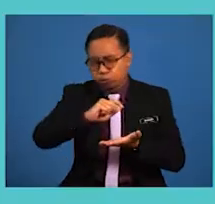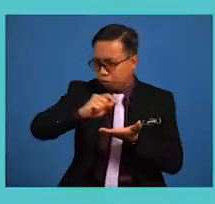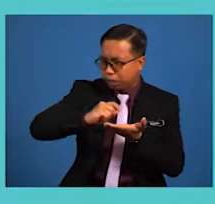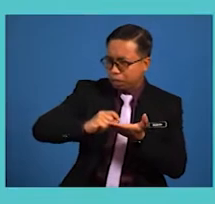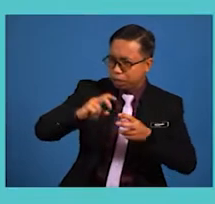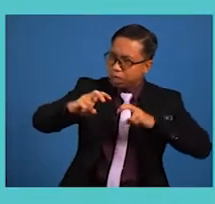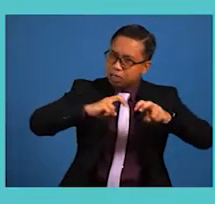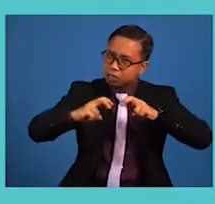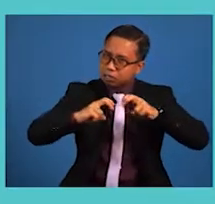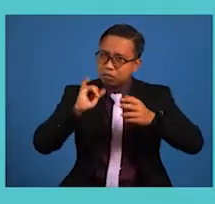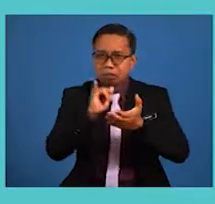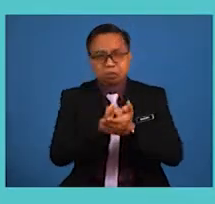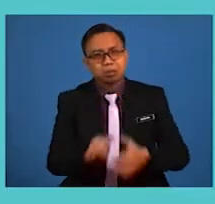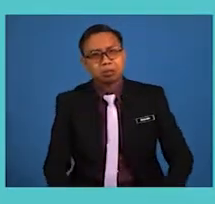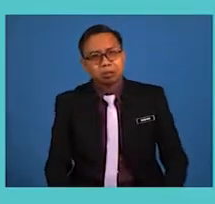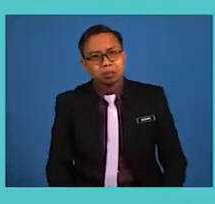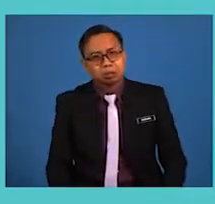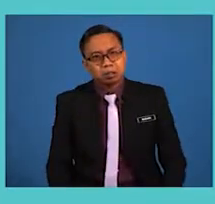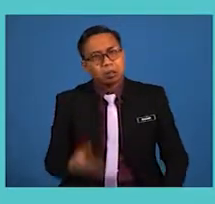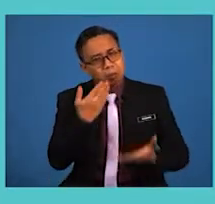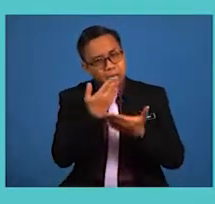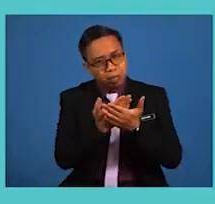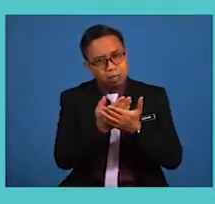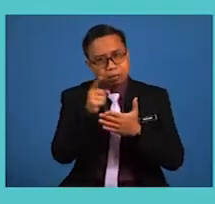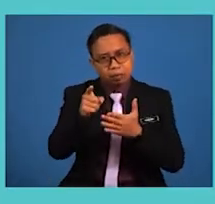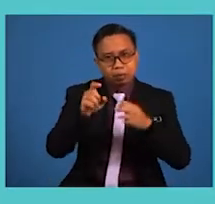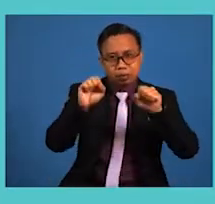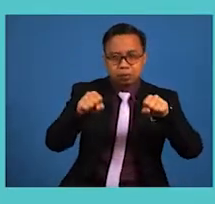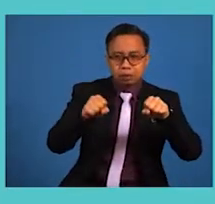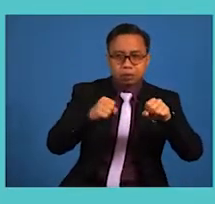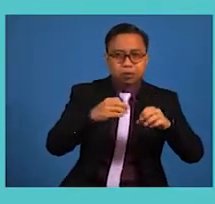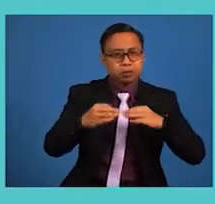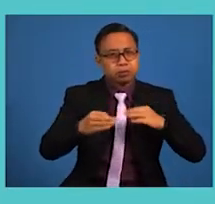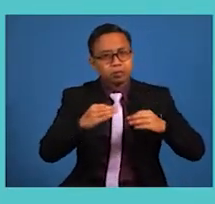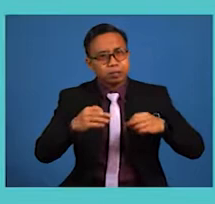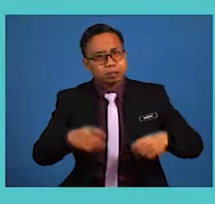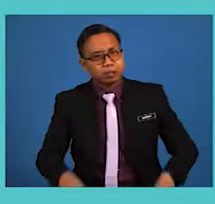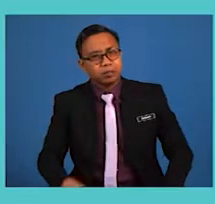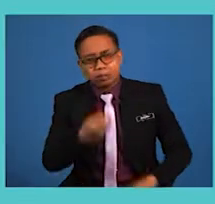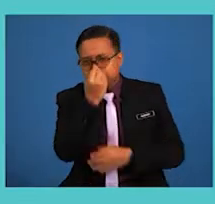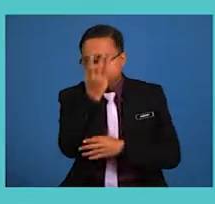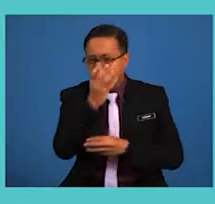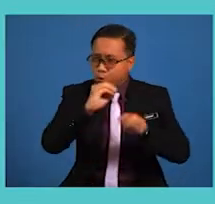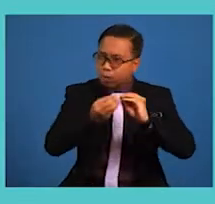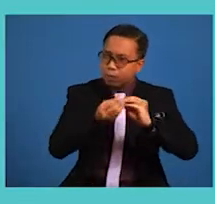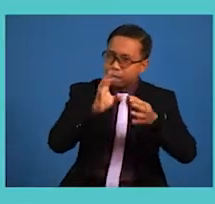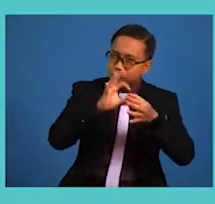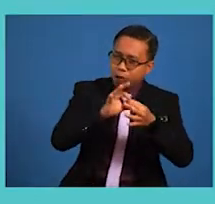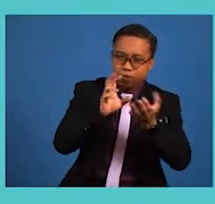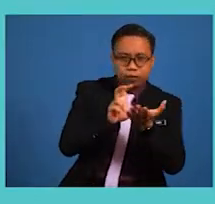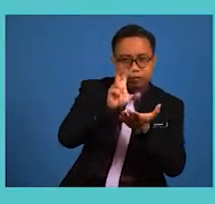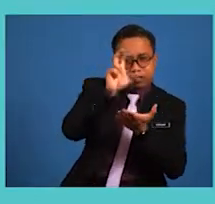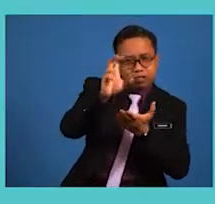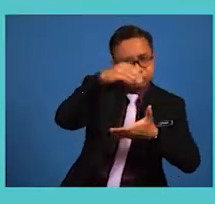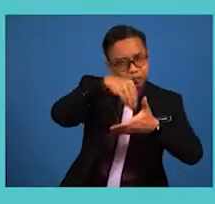then? Well, you can still explain the trend by saying, the number of investors